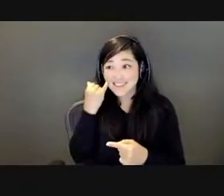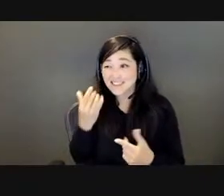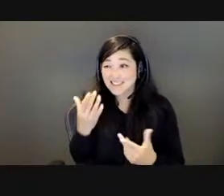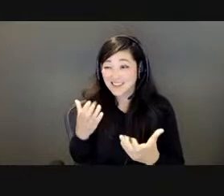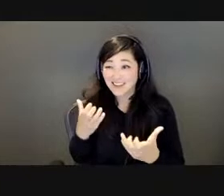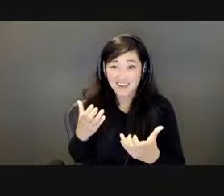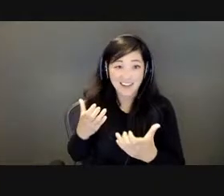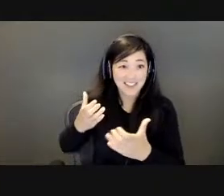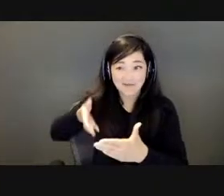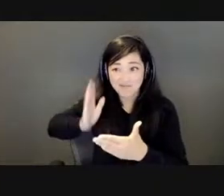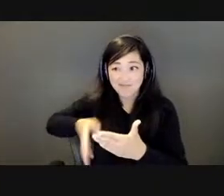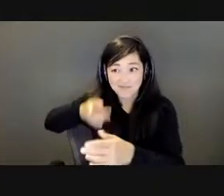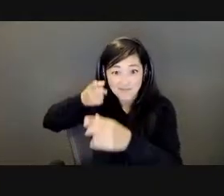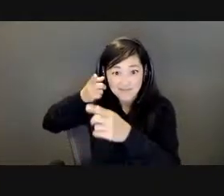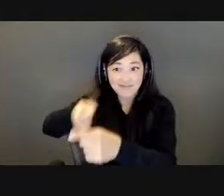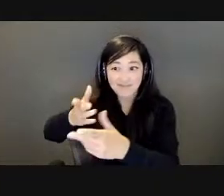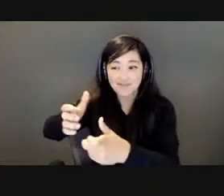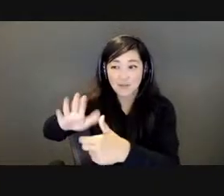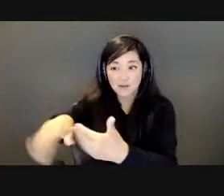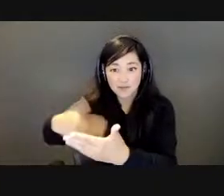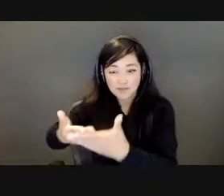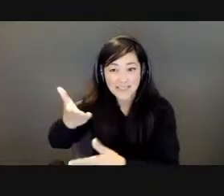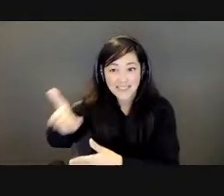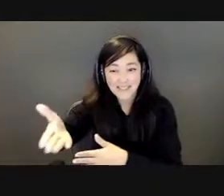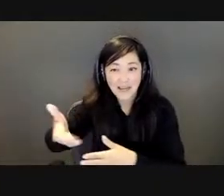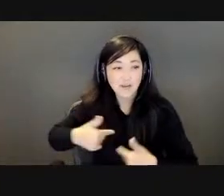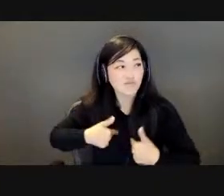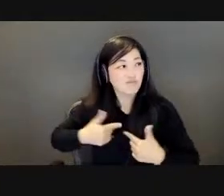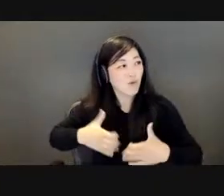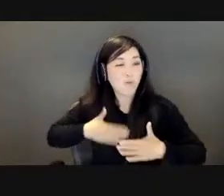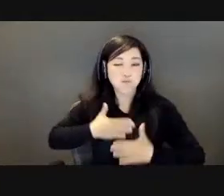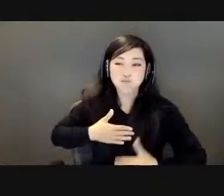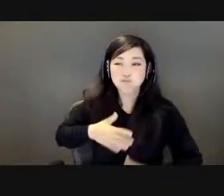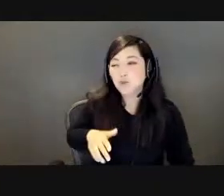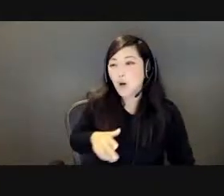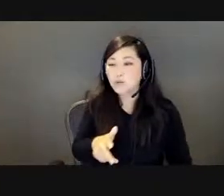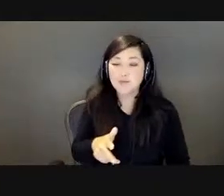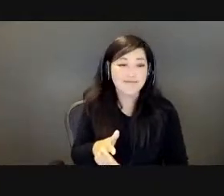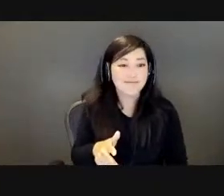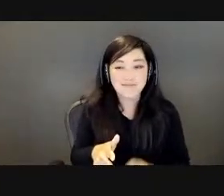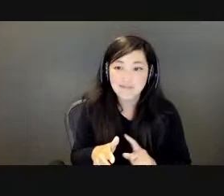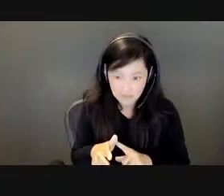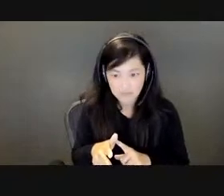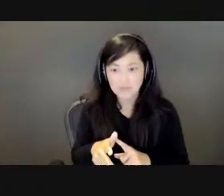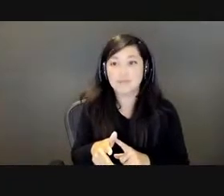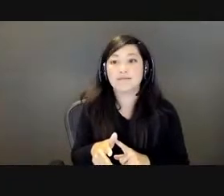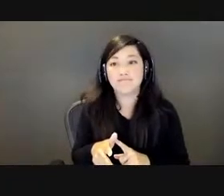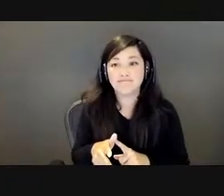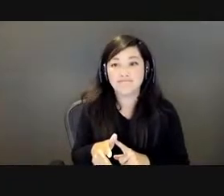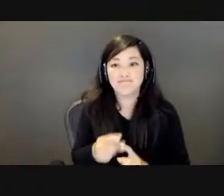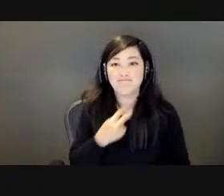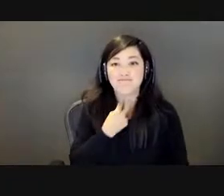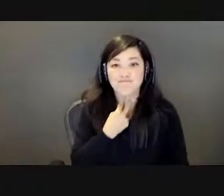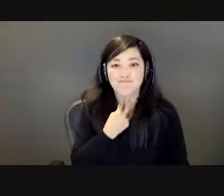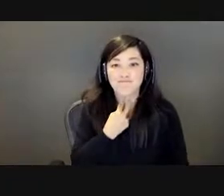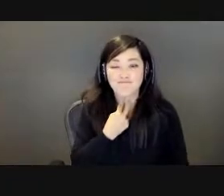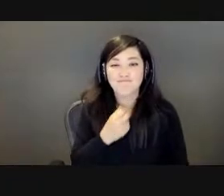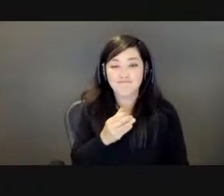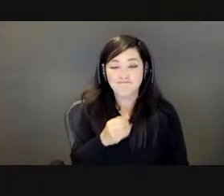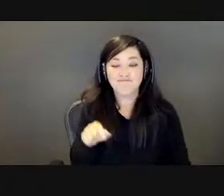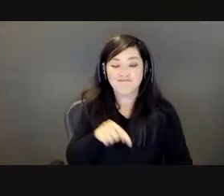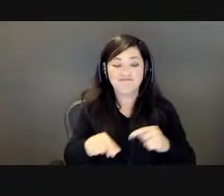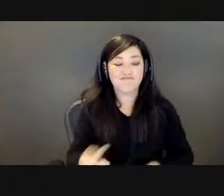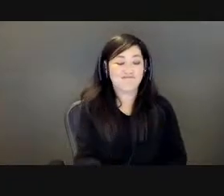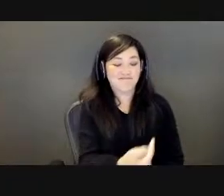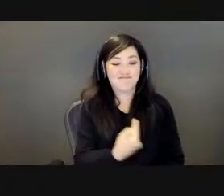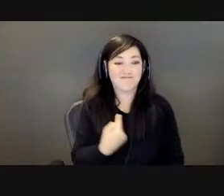to, or you're just kind of in the moment and enjoying it. So yeah, I've been there. I can empathize with that experience. I'm